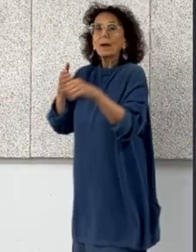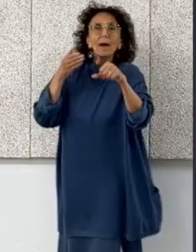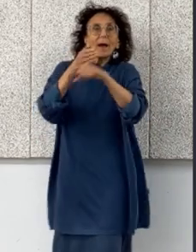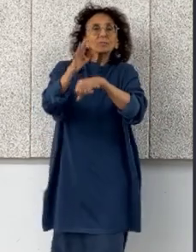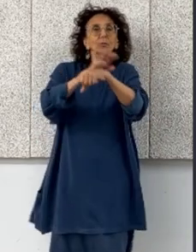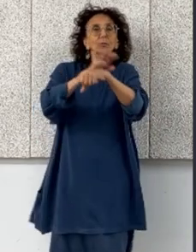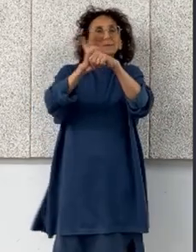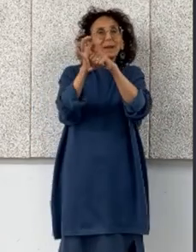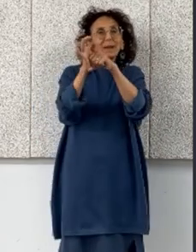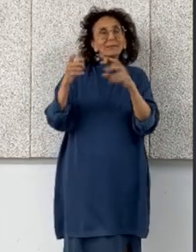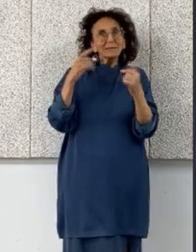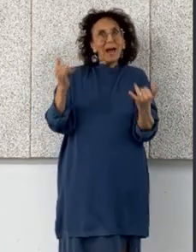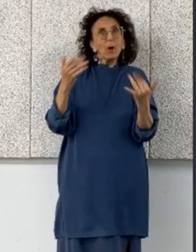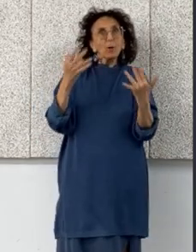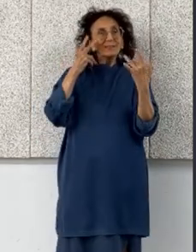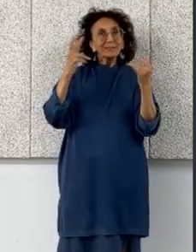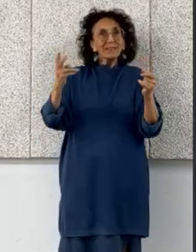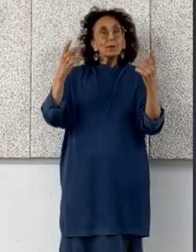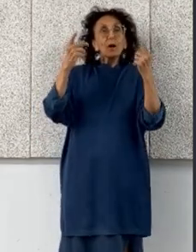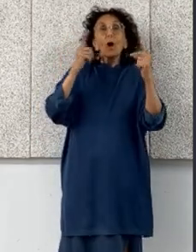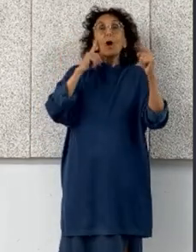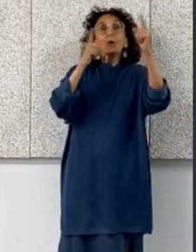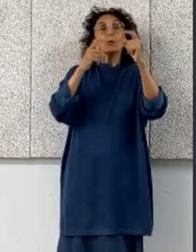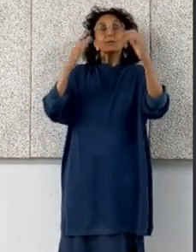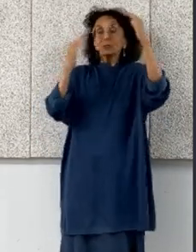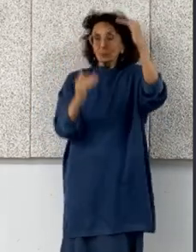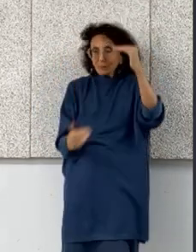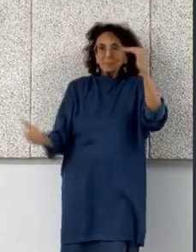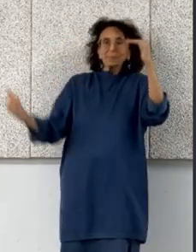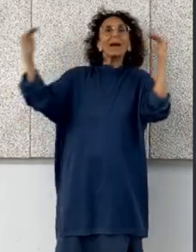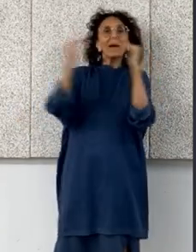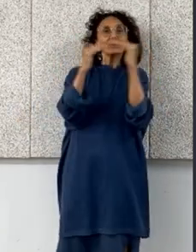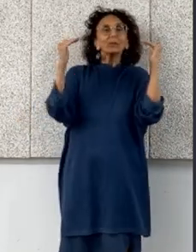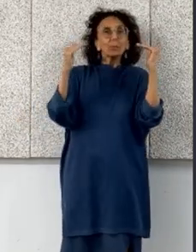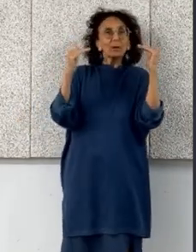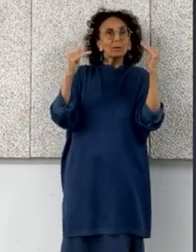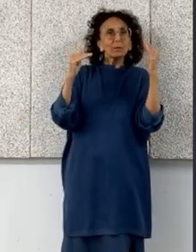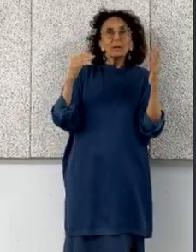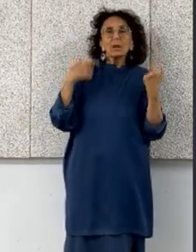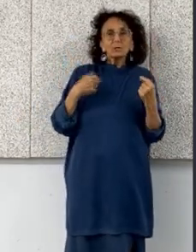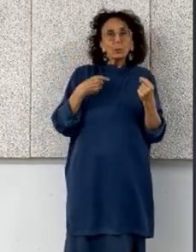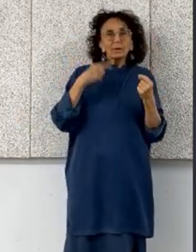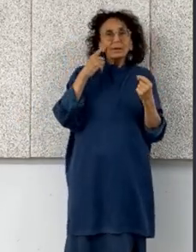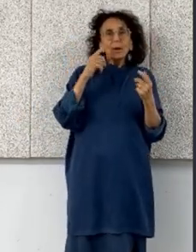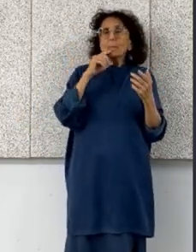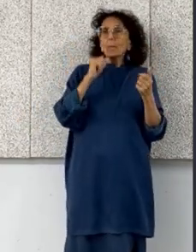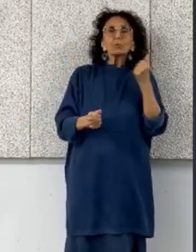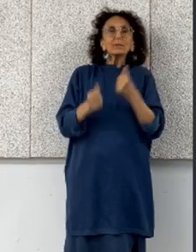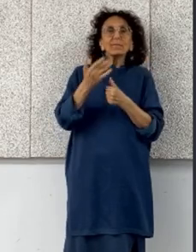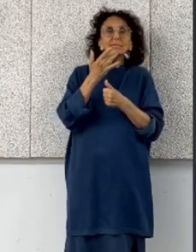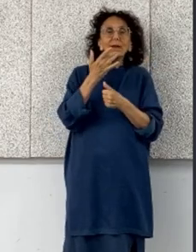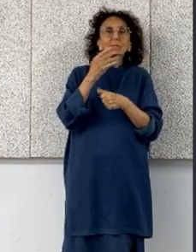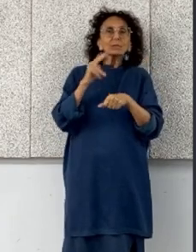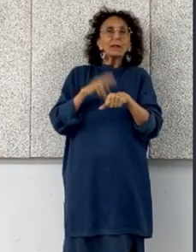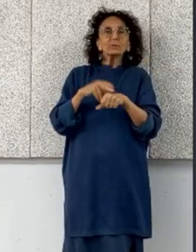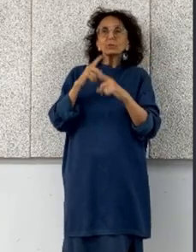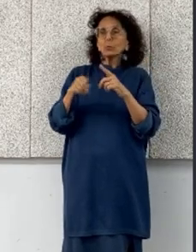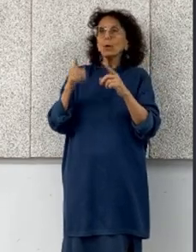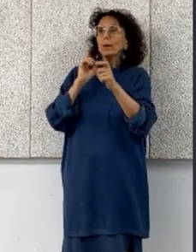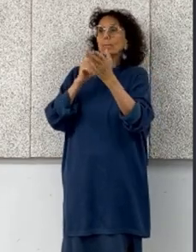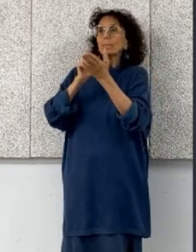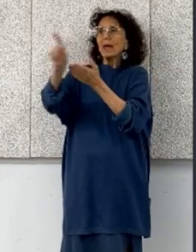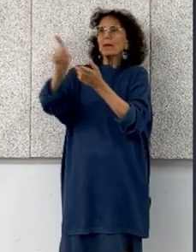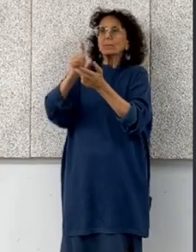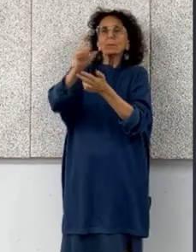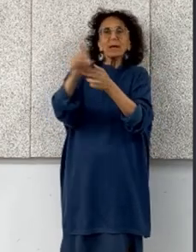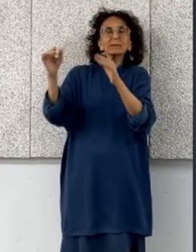on projects, overhauling our budgets and looking at how to really be fair, instead of doing most favored nations that all designers are paid the same, figuring